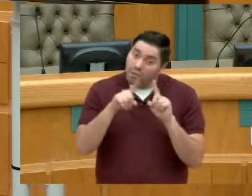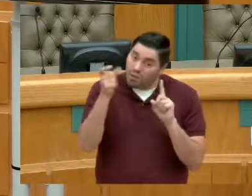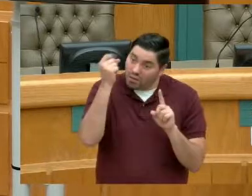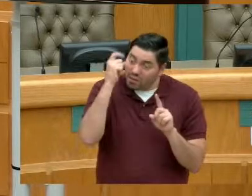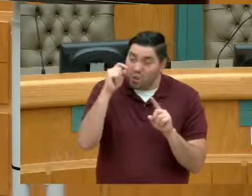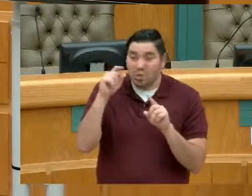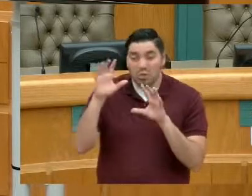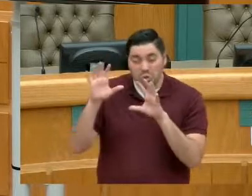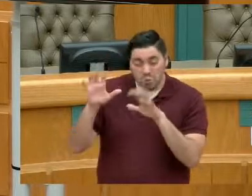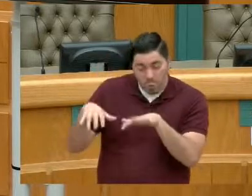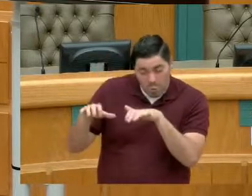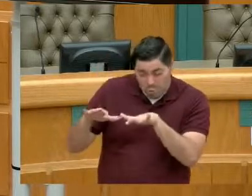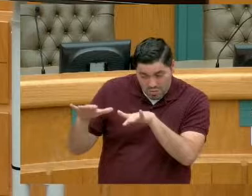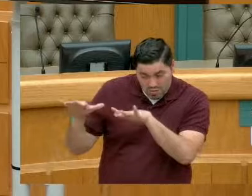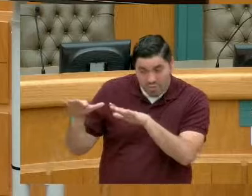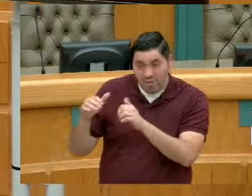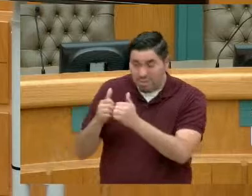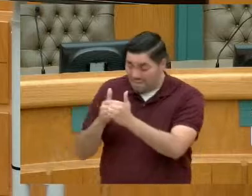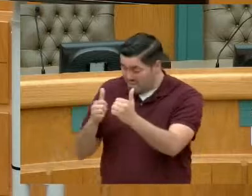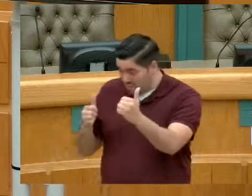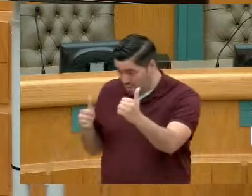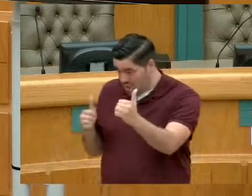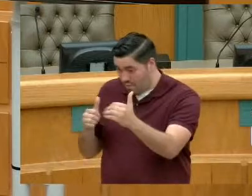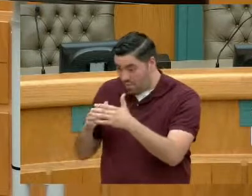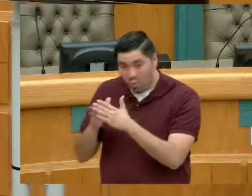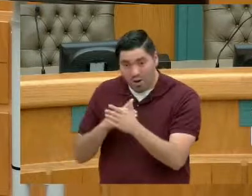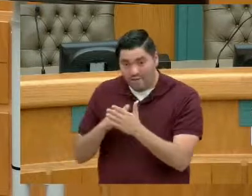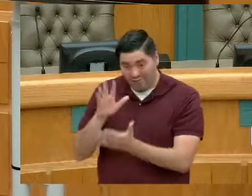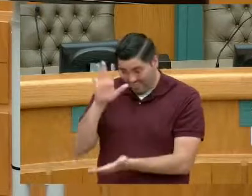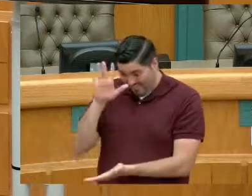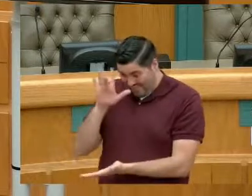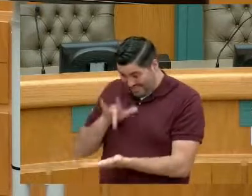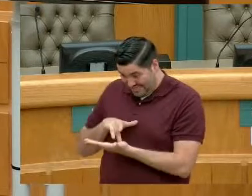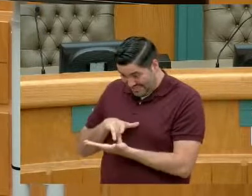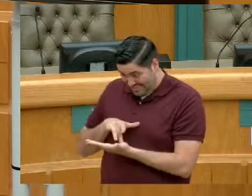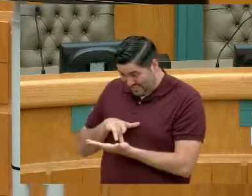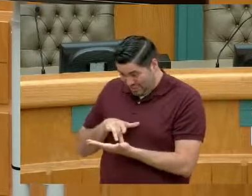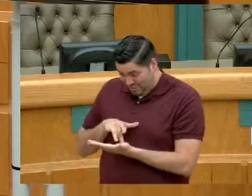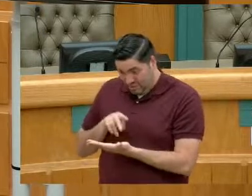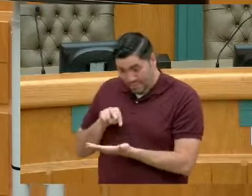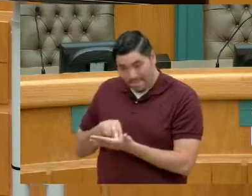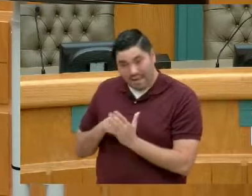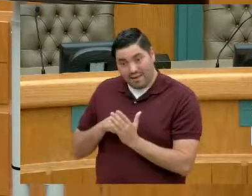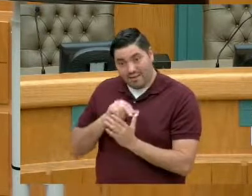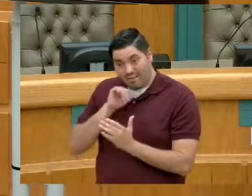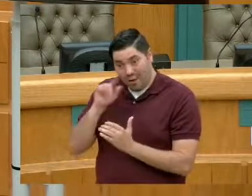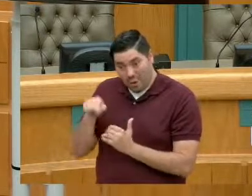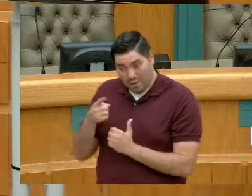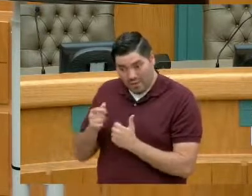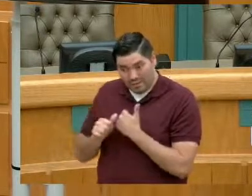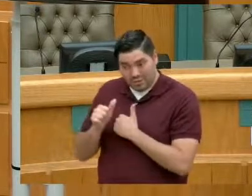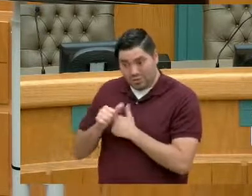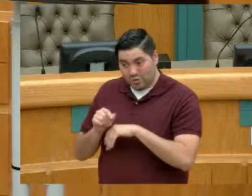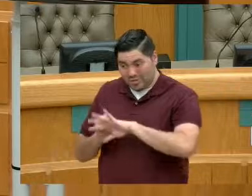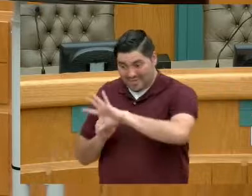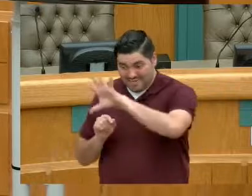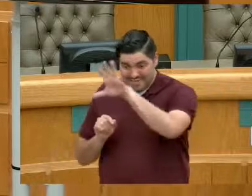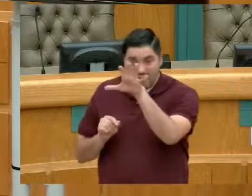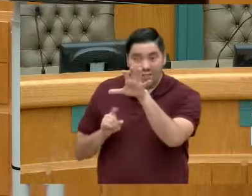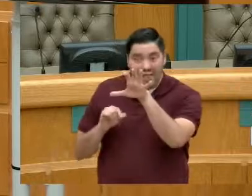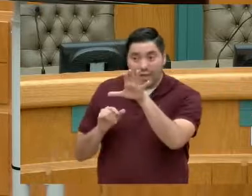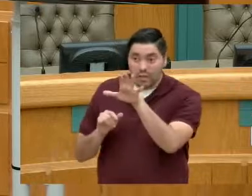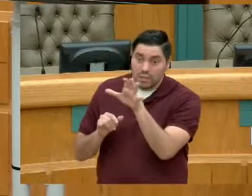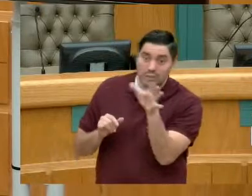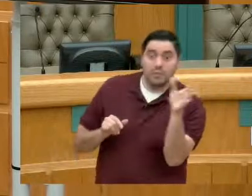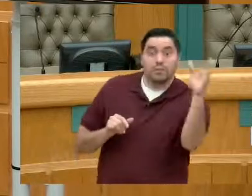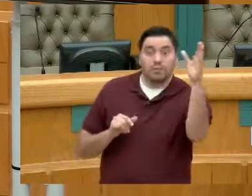hundreds of miles in diameter, and where the center of the storm is not the extent of the danger. And storms, as we know, can change directions,